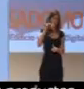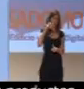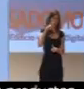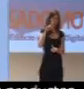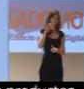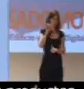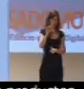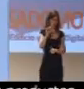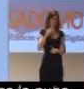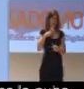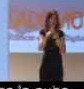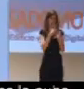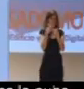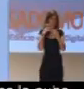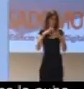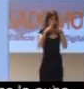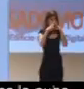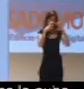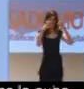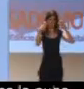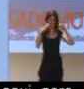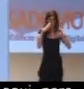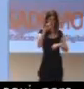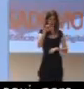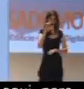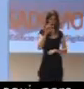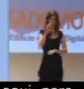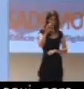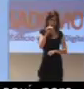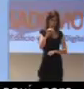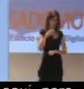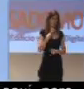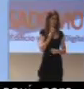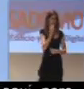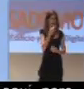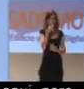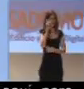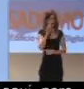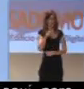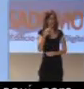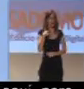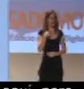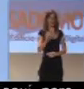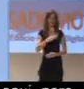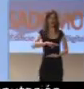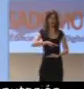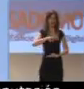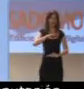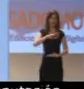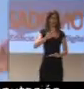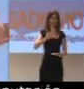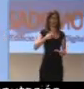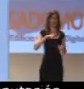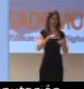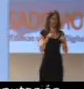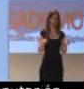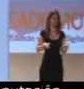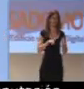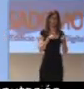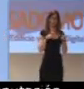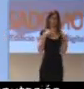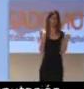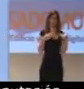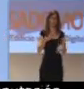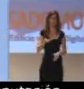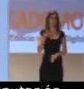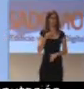a cloud. Fortunately, the clouds are here, but you need a huge computing